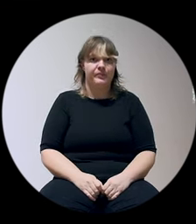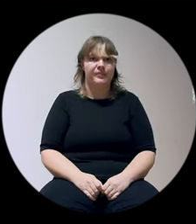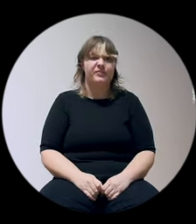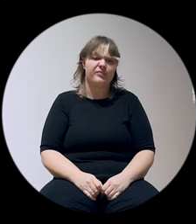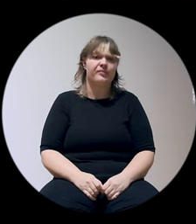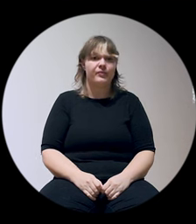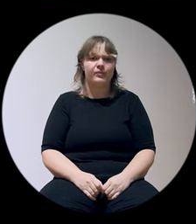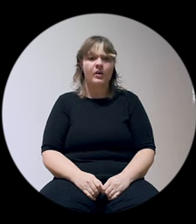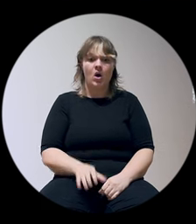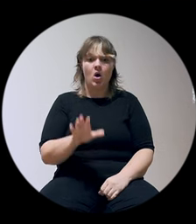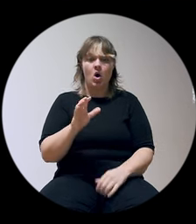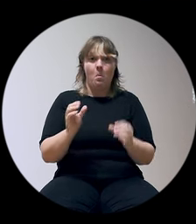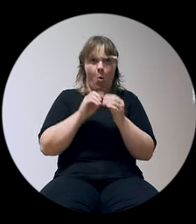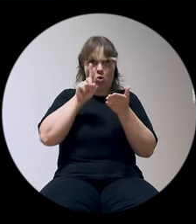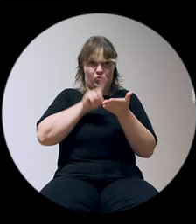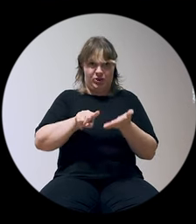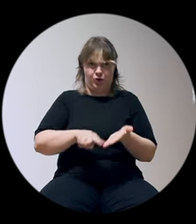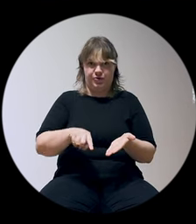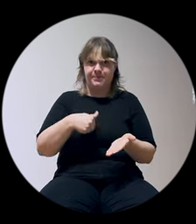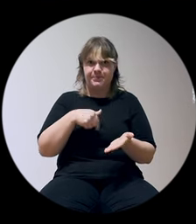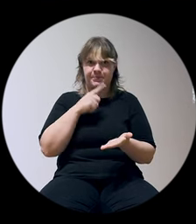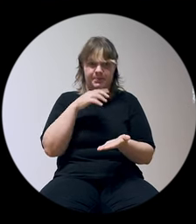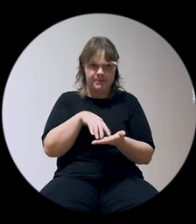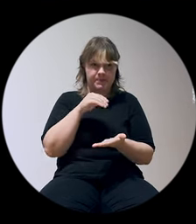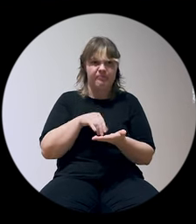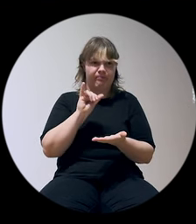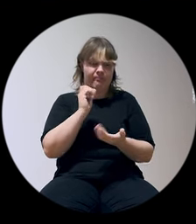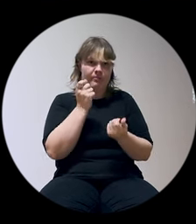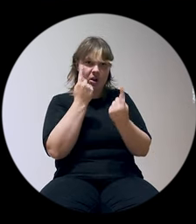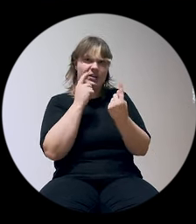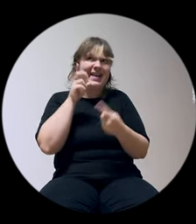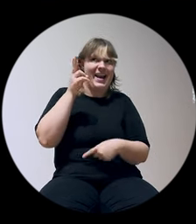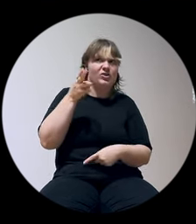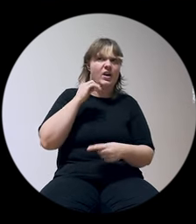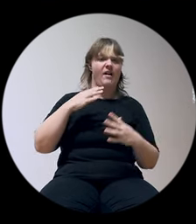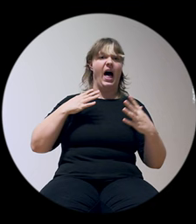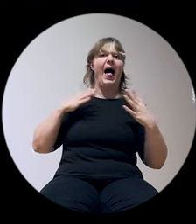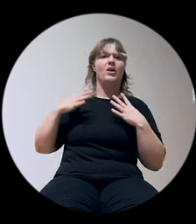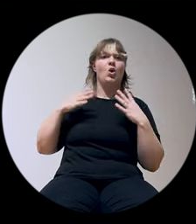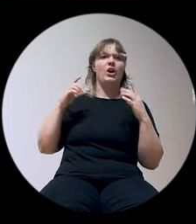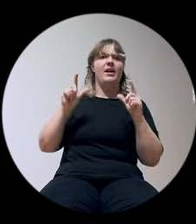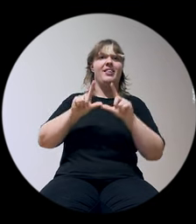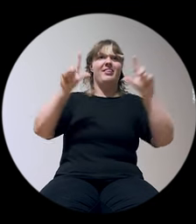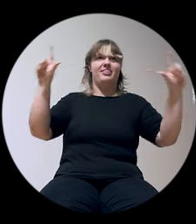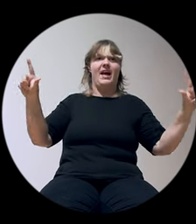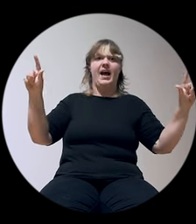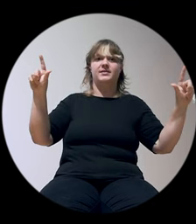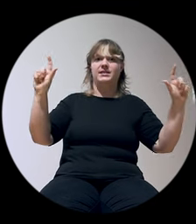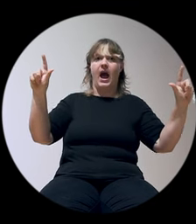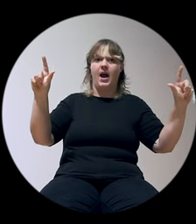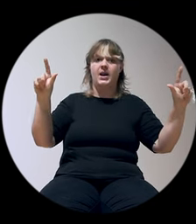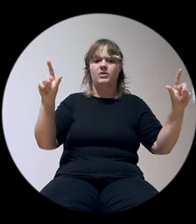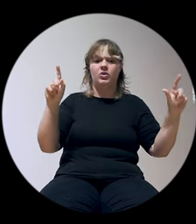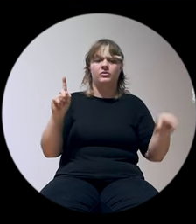Doing some more research and understanding that the history of the Hollywood land sign was first